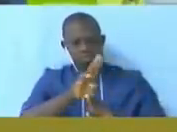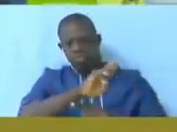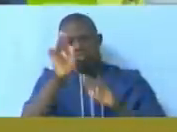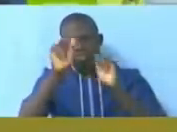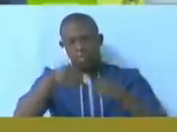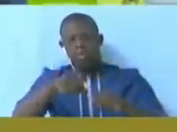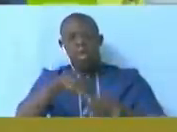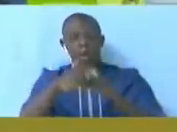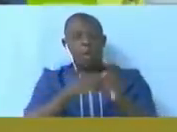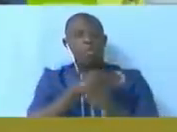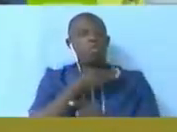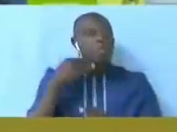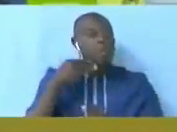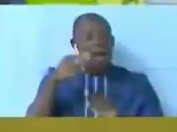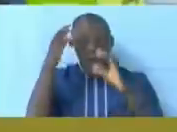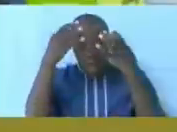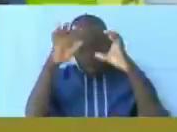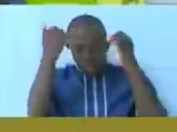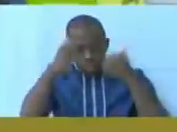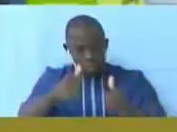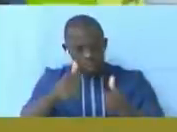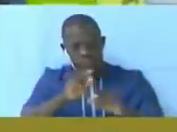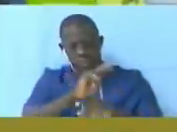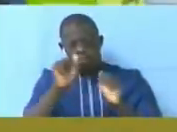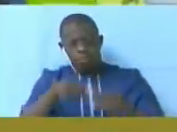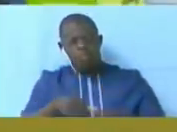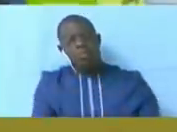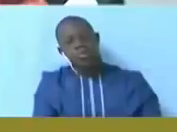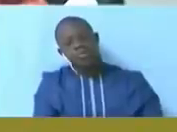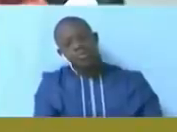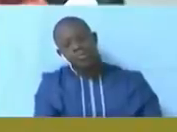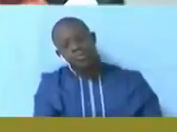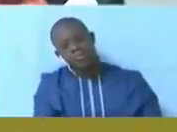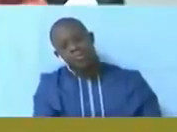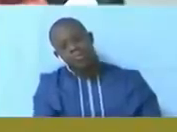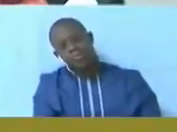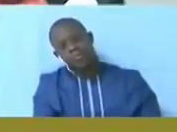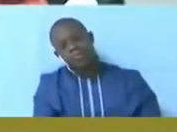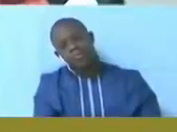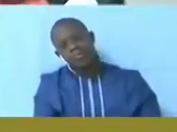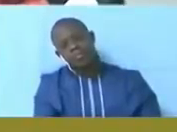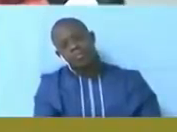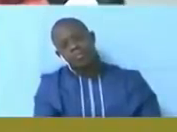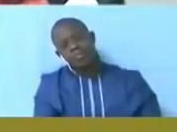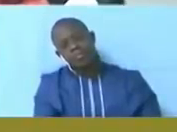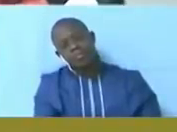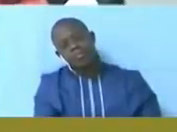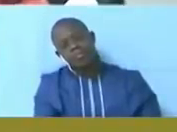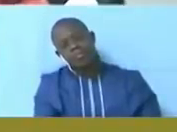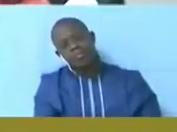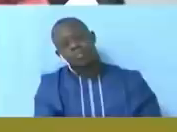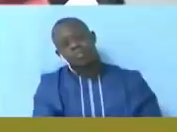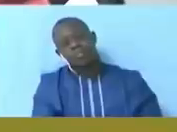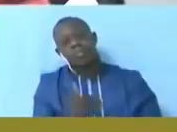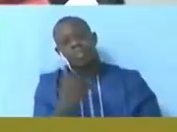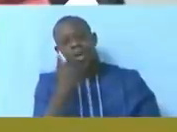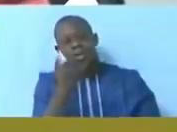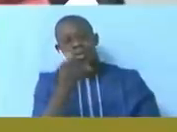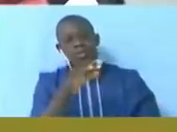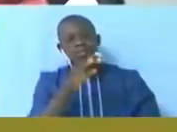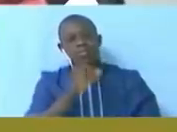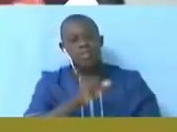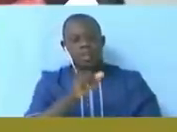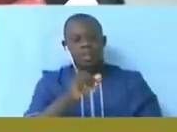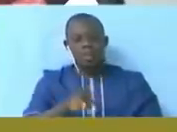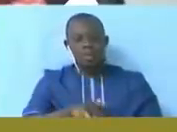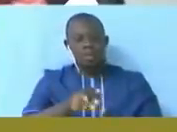bel magistrate kiti bunda te wolu bel nola. At that point, Mr. Toure, did you have jurisdiction to actually entertain a